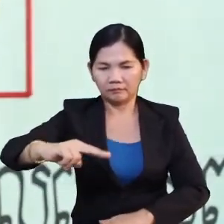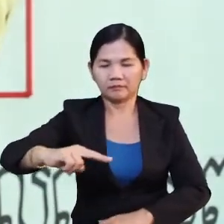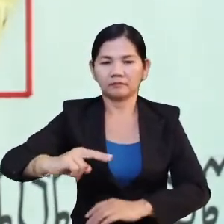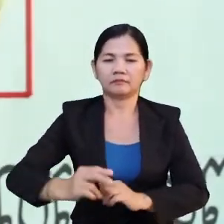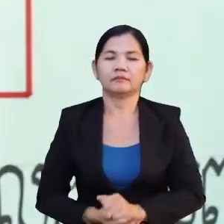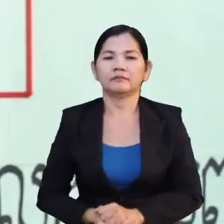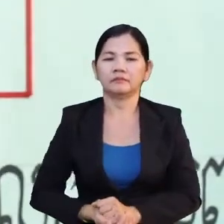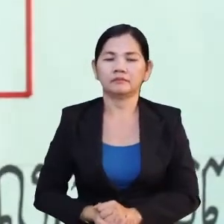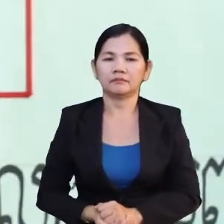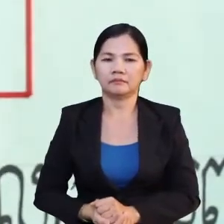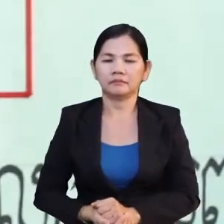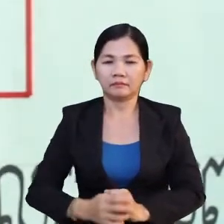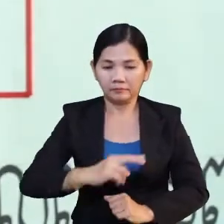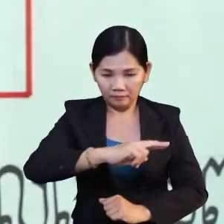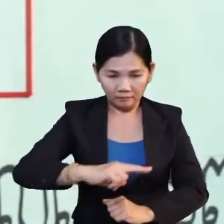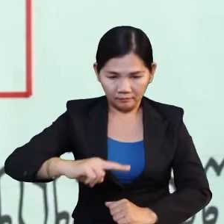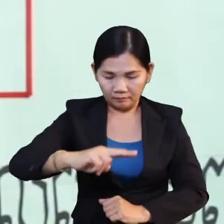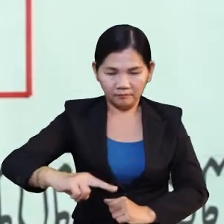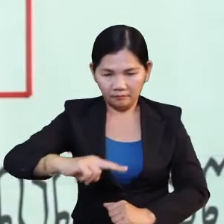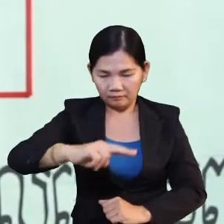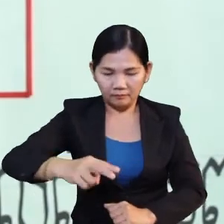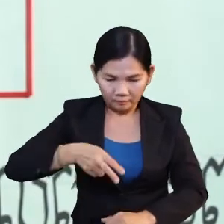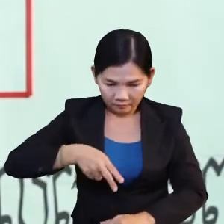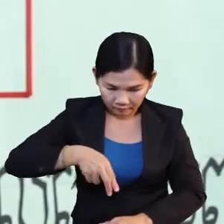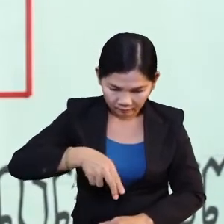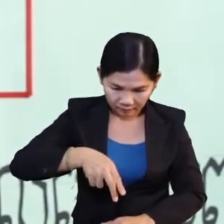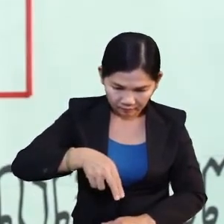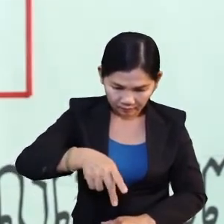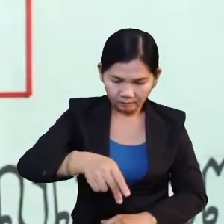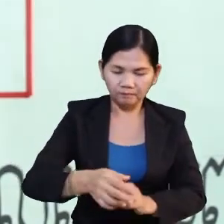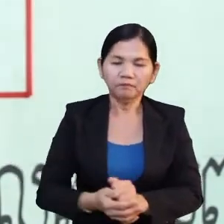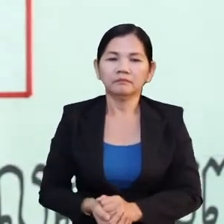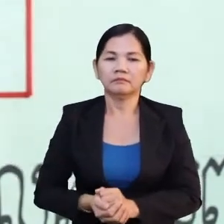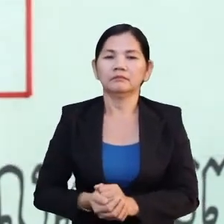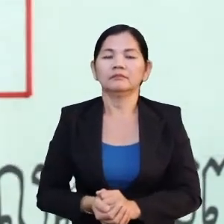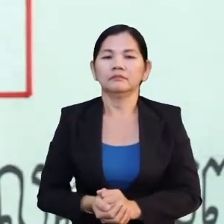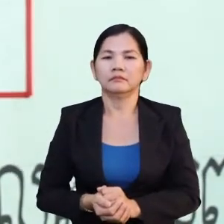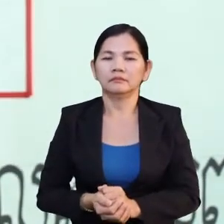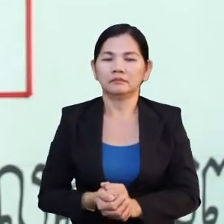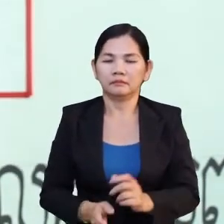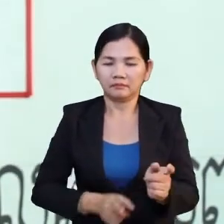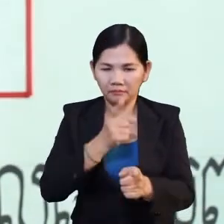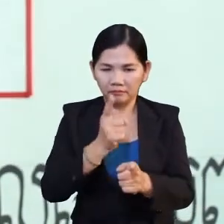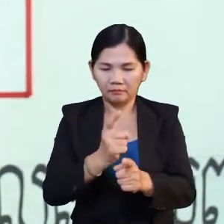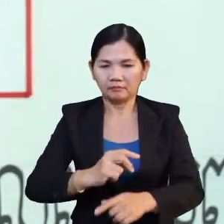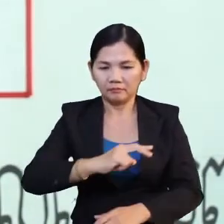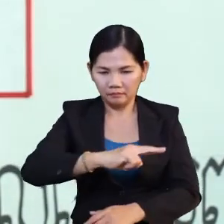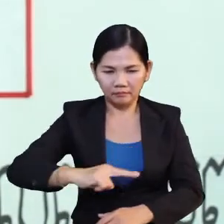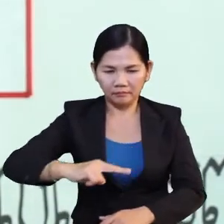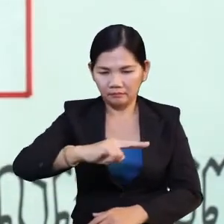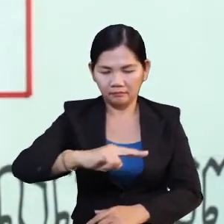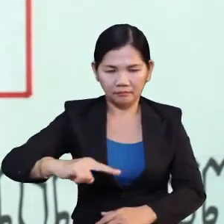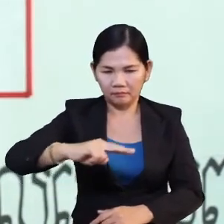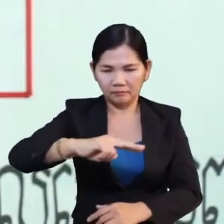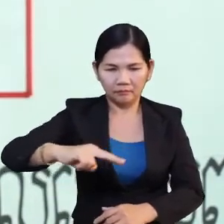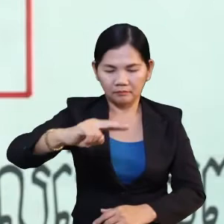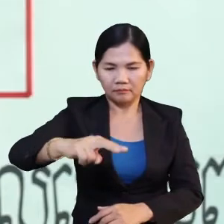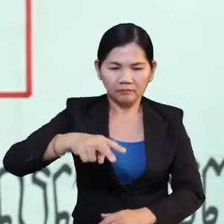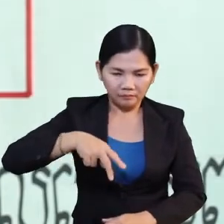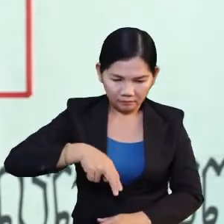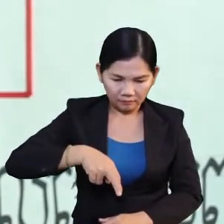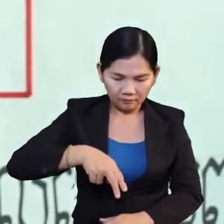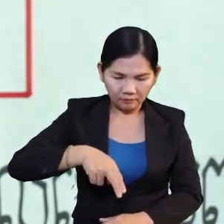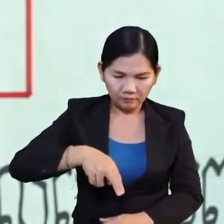tongue. Knoll, chan con cho room and chimuin at crow, chop down. Trout dash long plow, tam cum